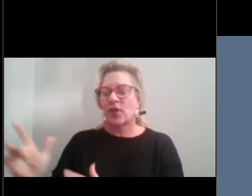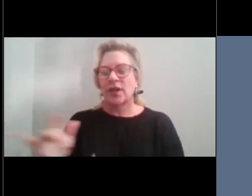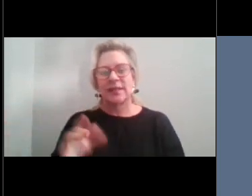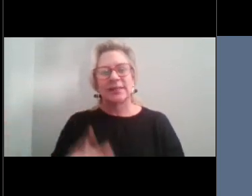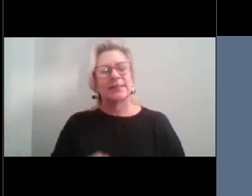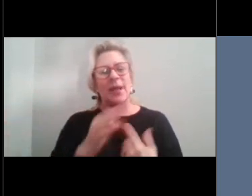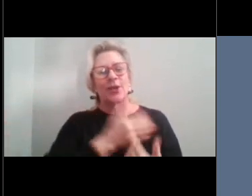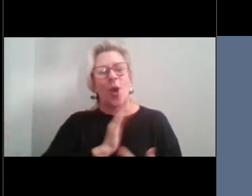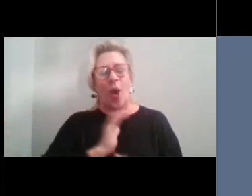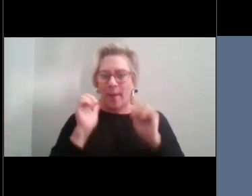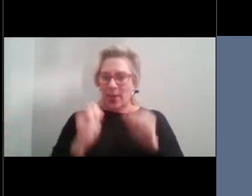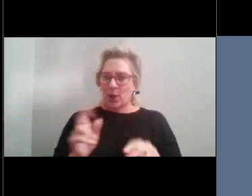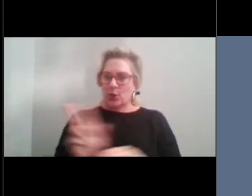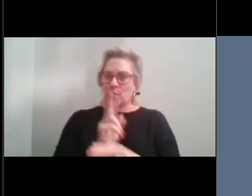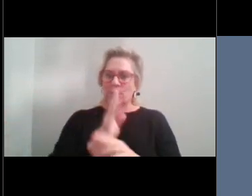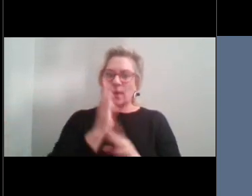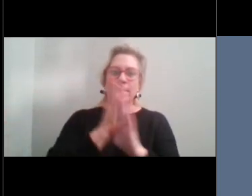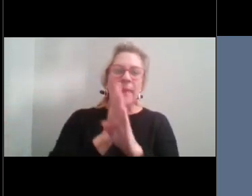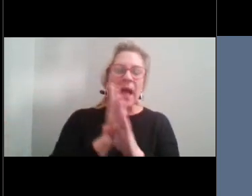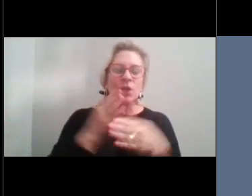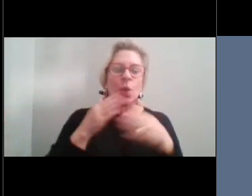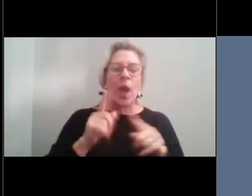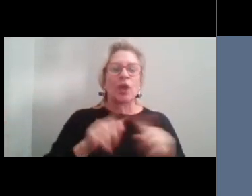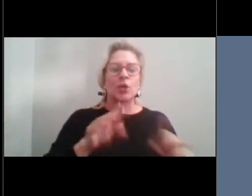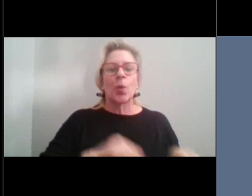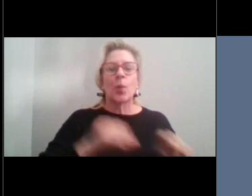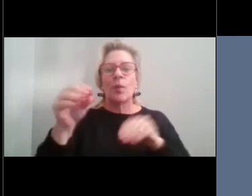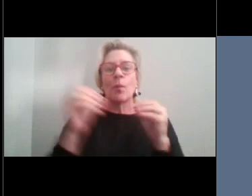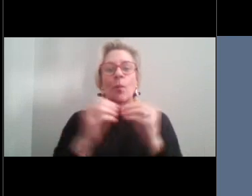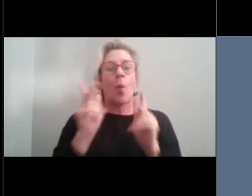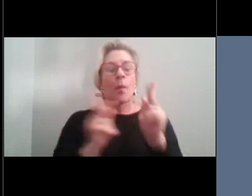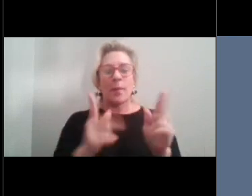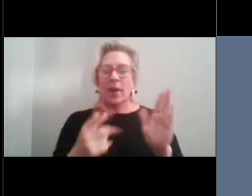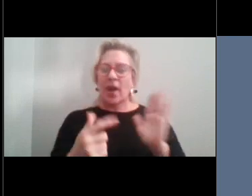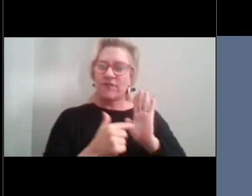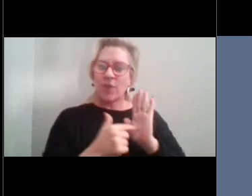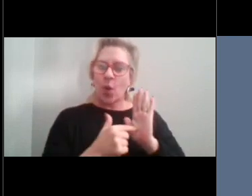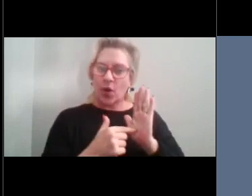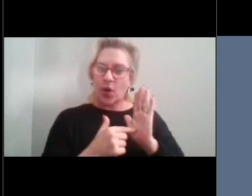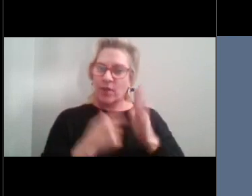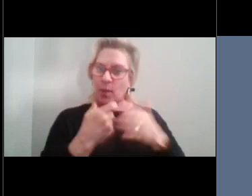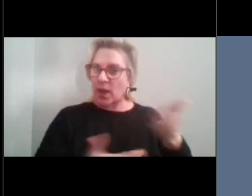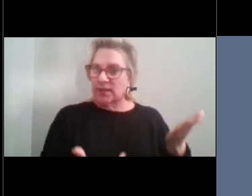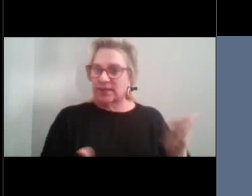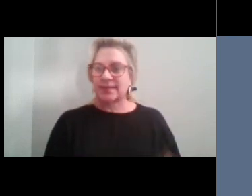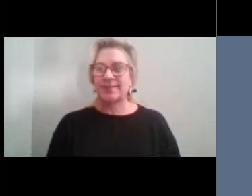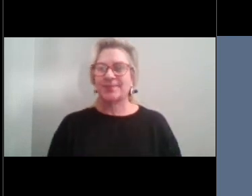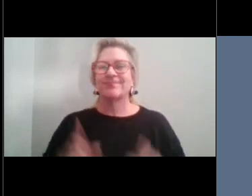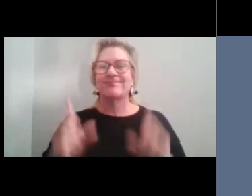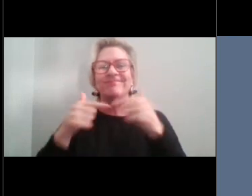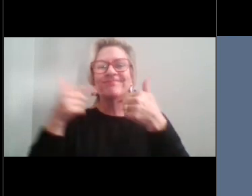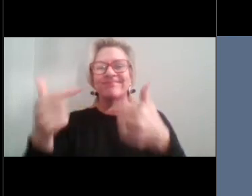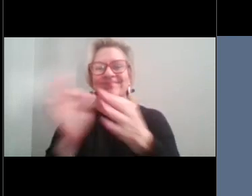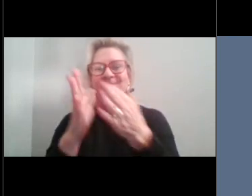commuter buses, rapid buses as a way of moving more people at an affordable price. Thank you. Congratulations. Thank